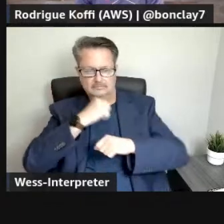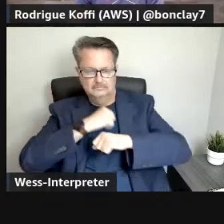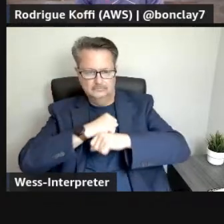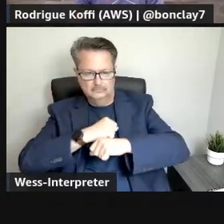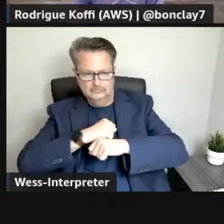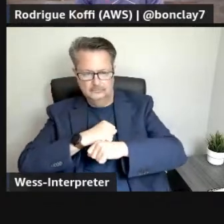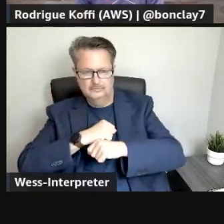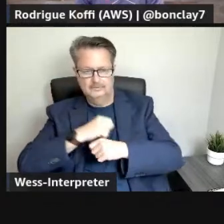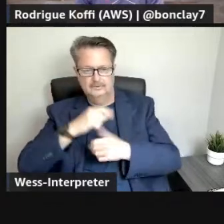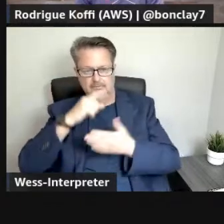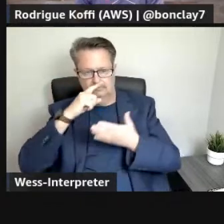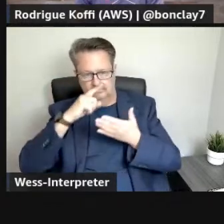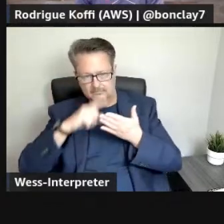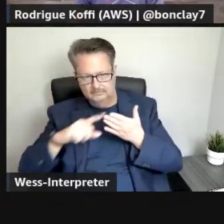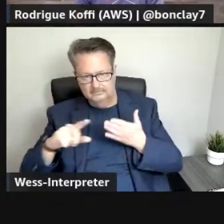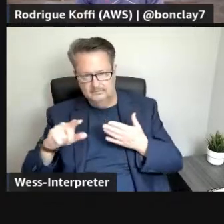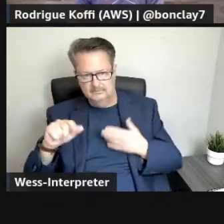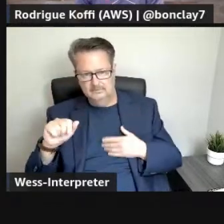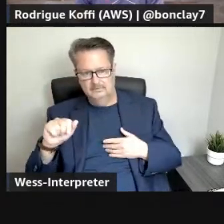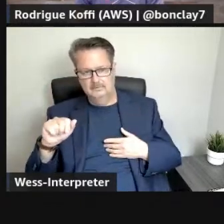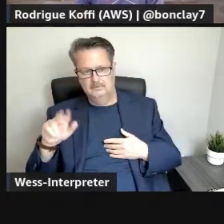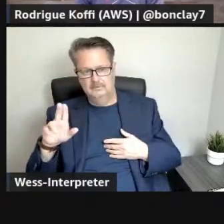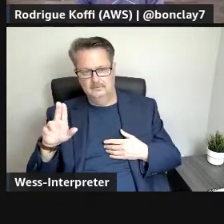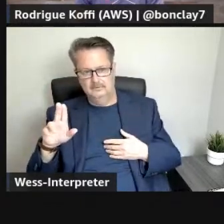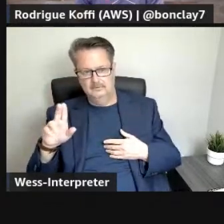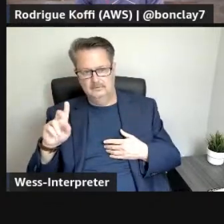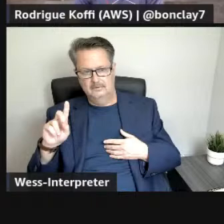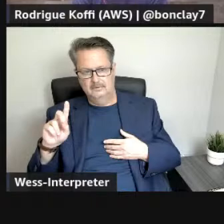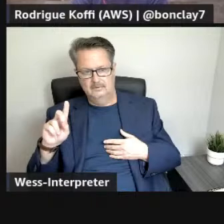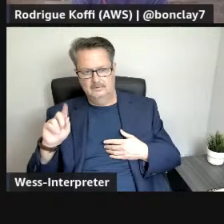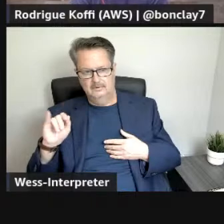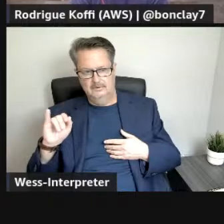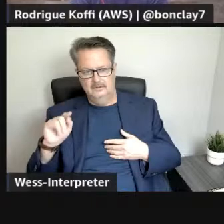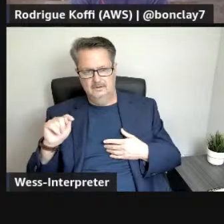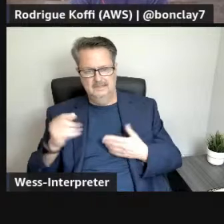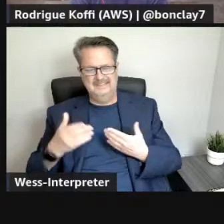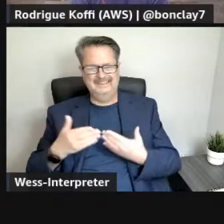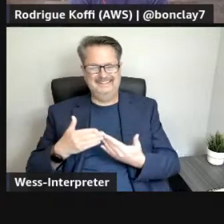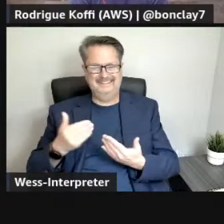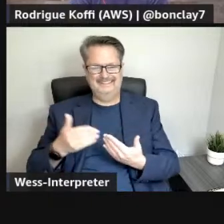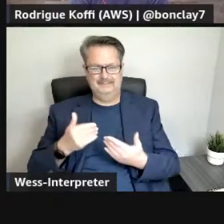do in that central environment that you want to do, that it's a little bit easier to do